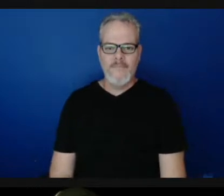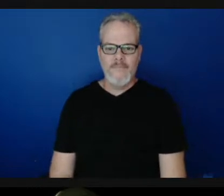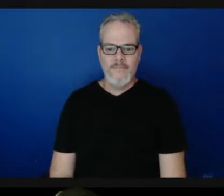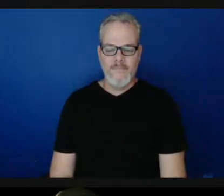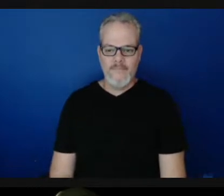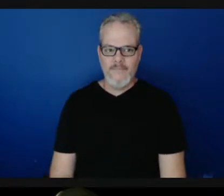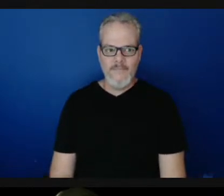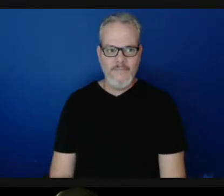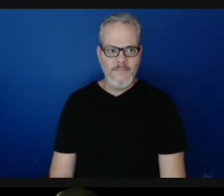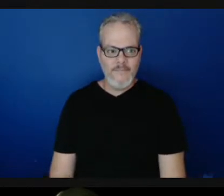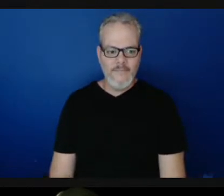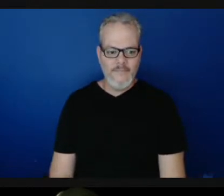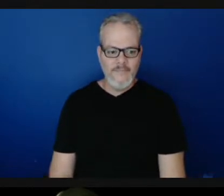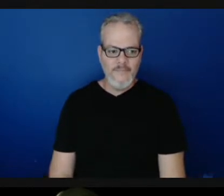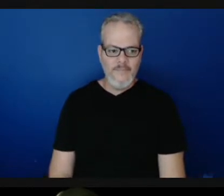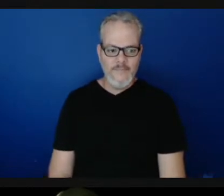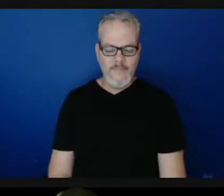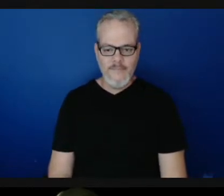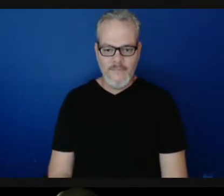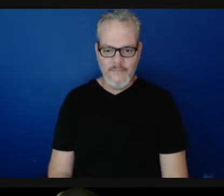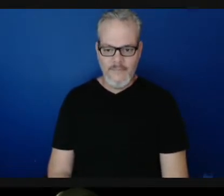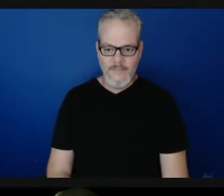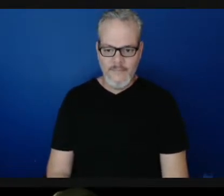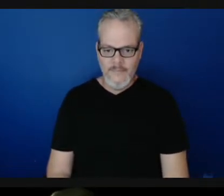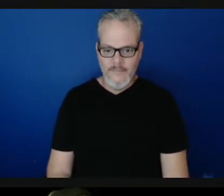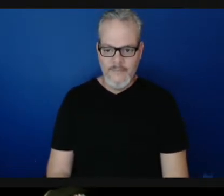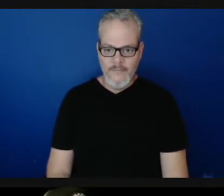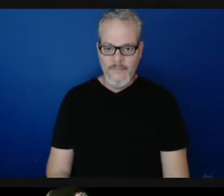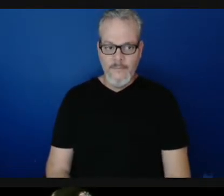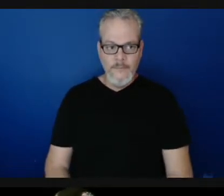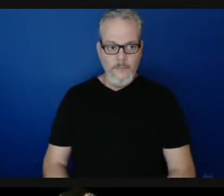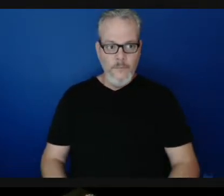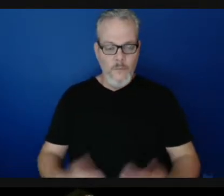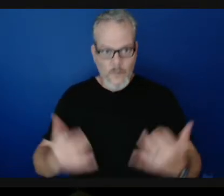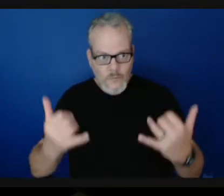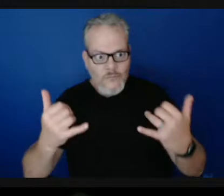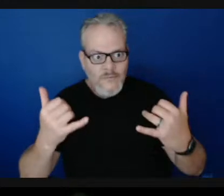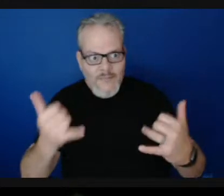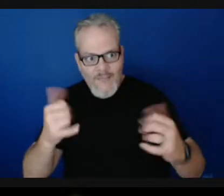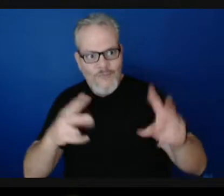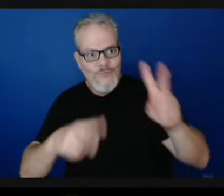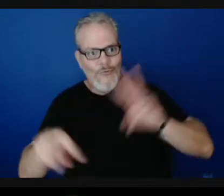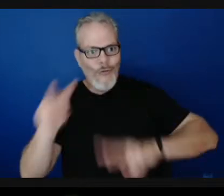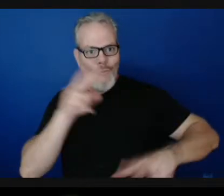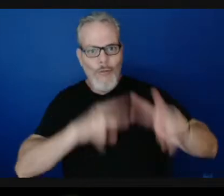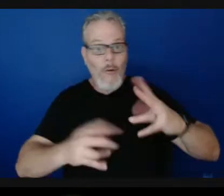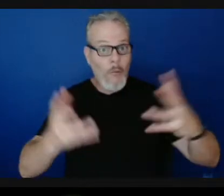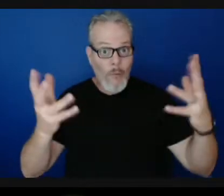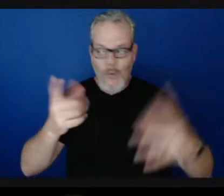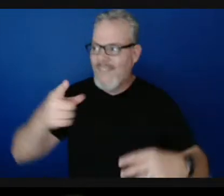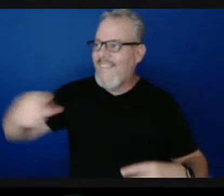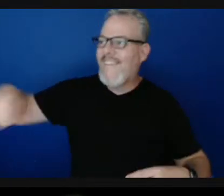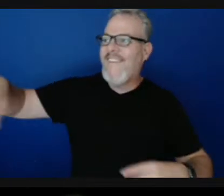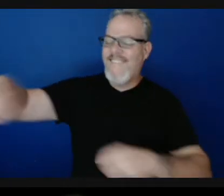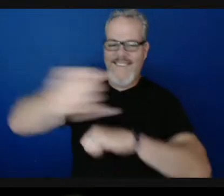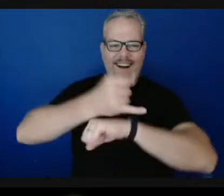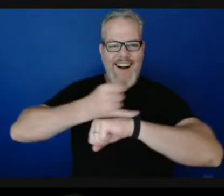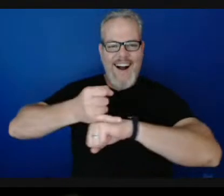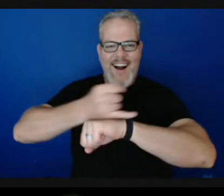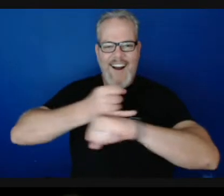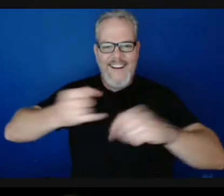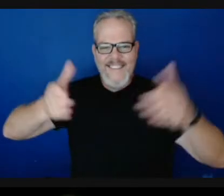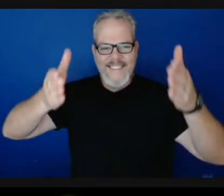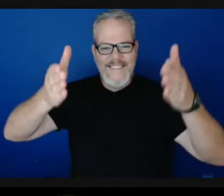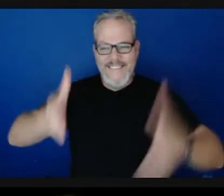Okay, so we'll turn to the primary concern for our island residents at this point in time, which is the